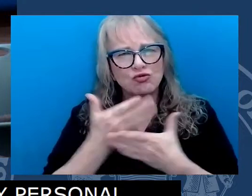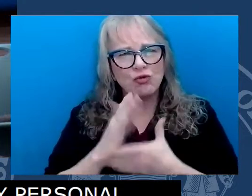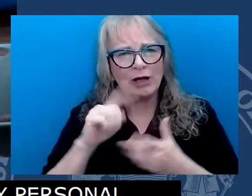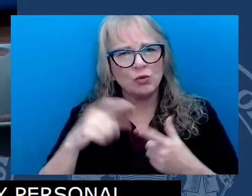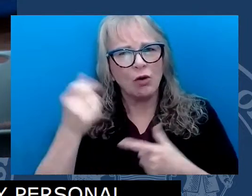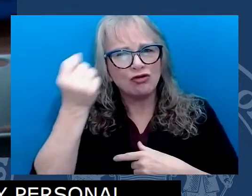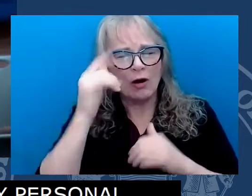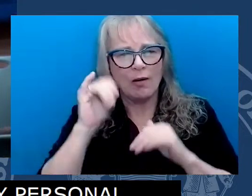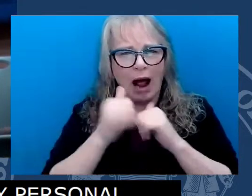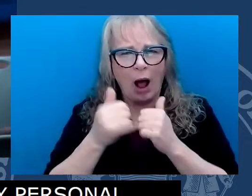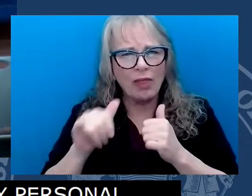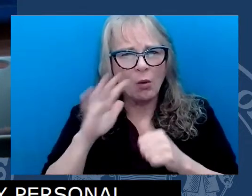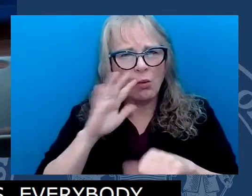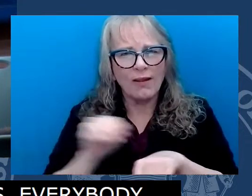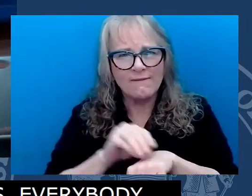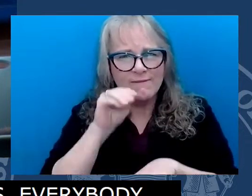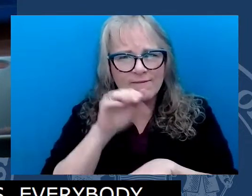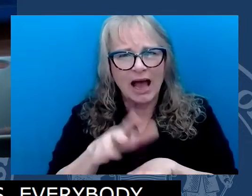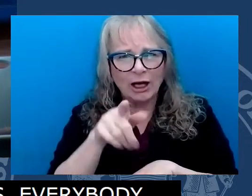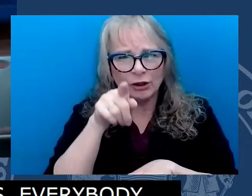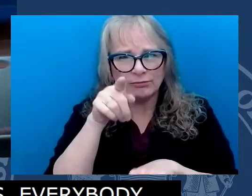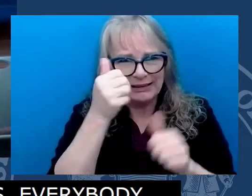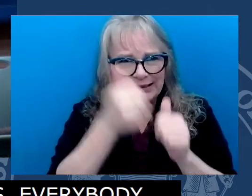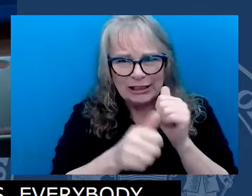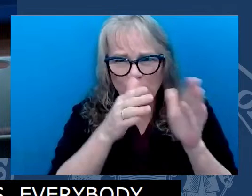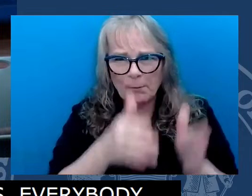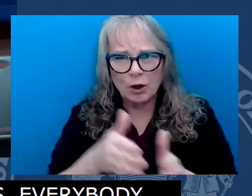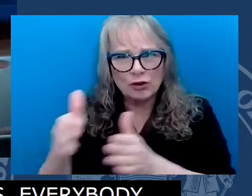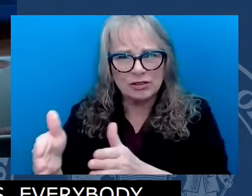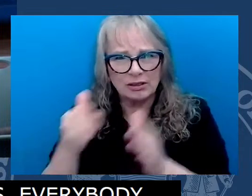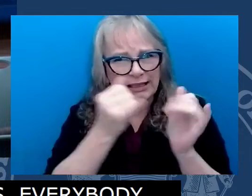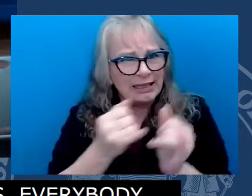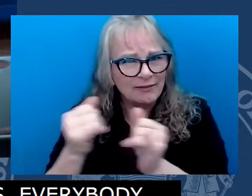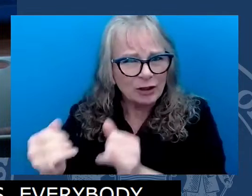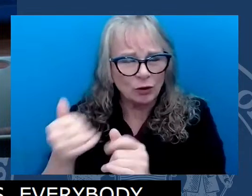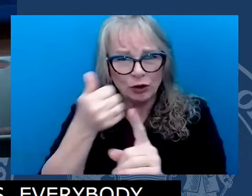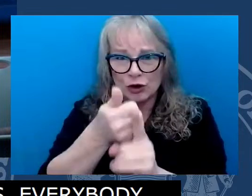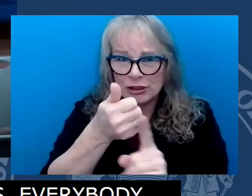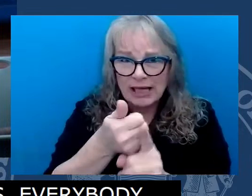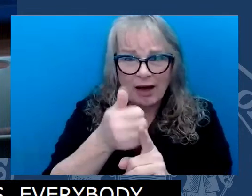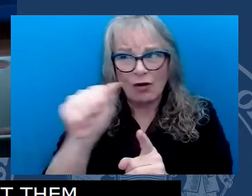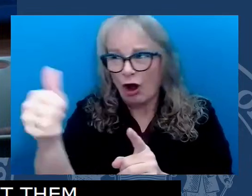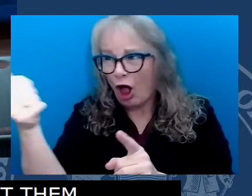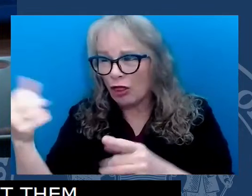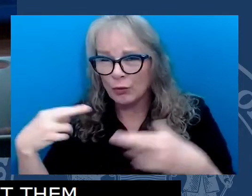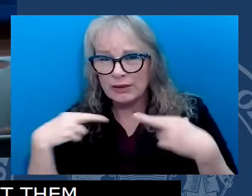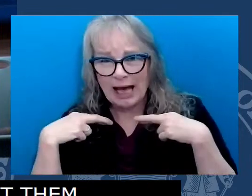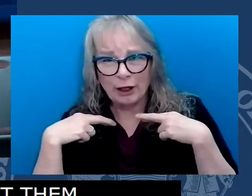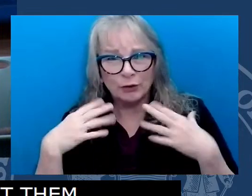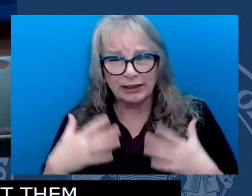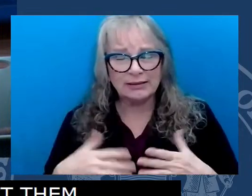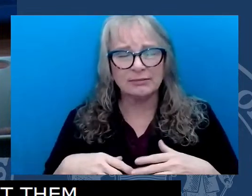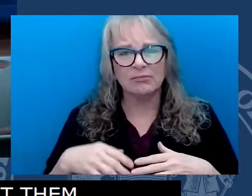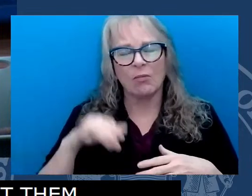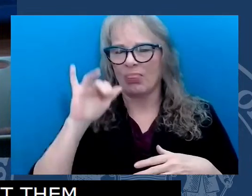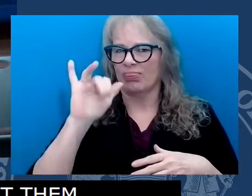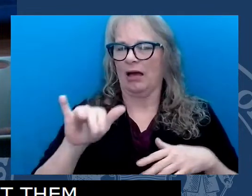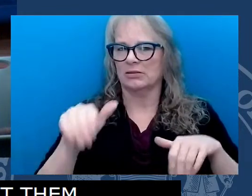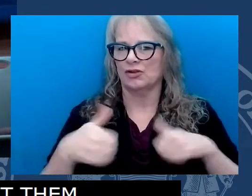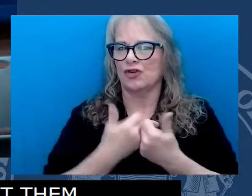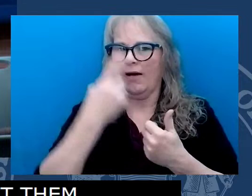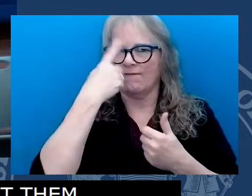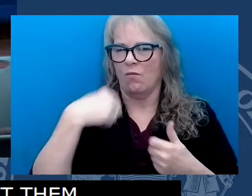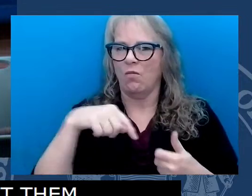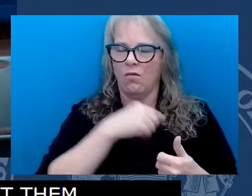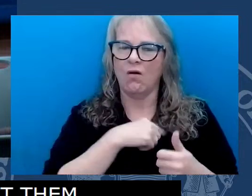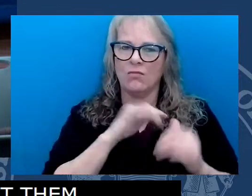individually, right? Yourself, other retirees. And that's the challenge for us, is how do we explain